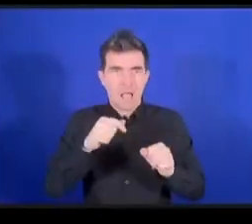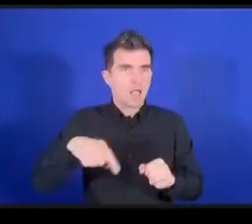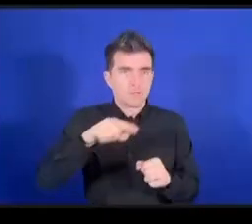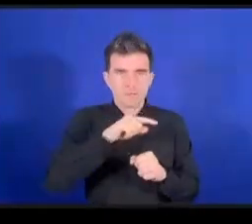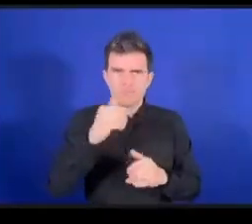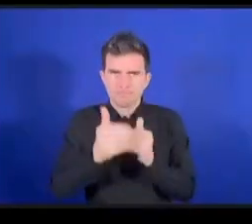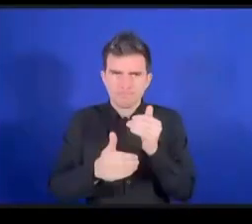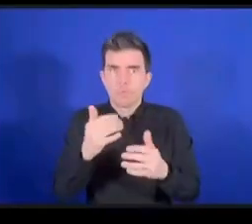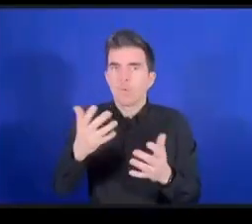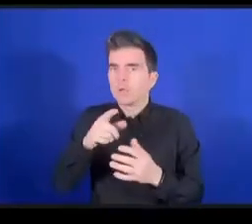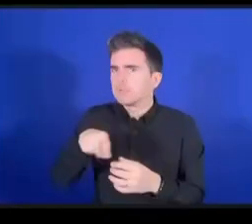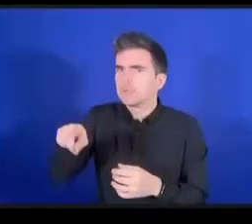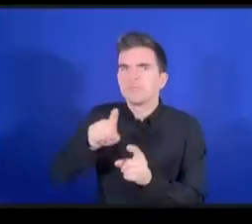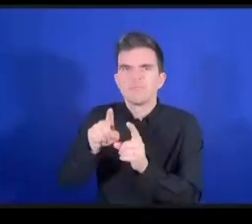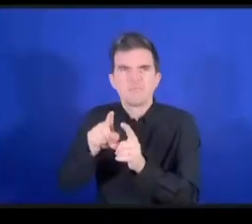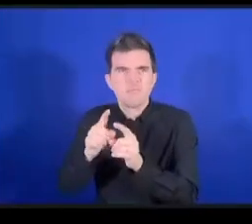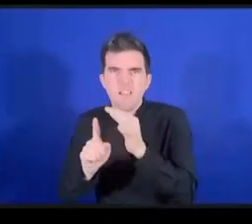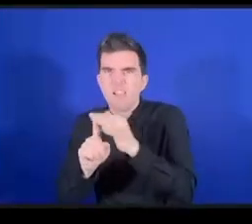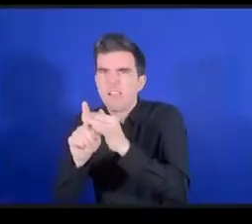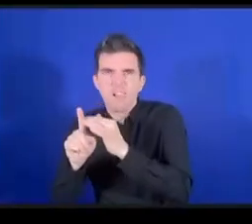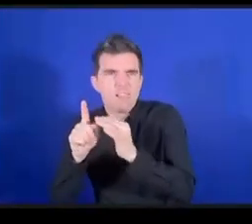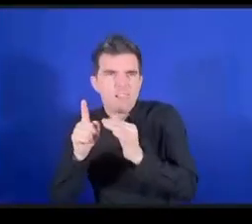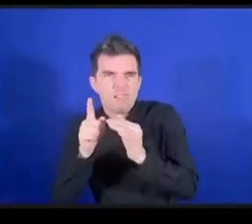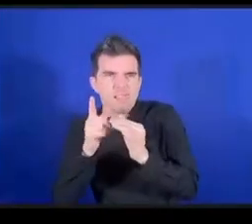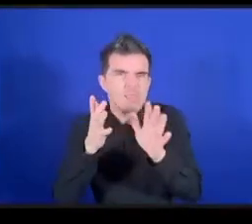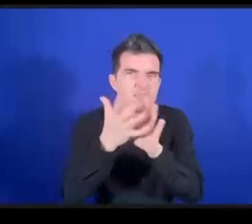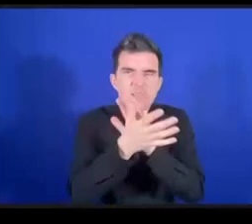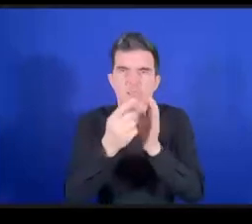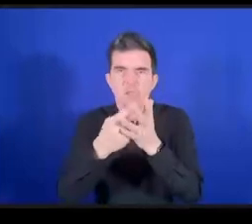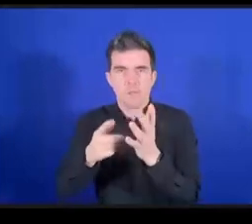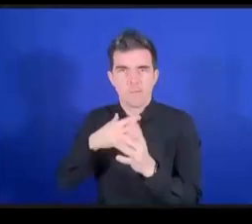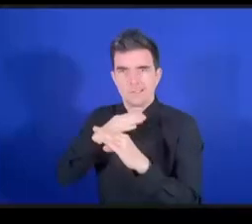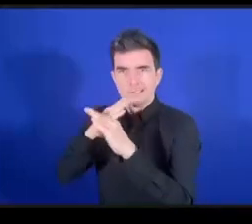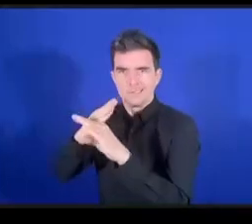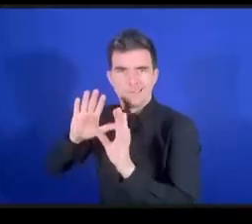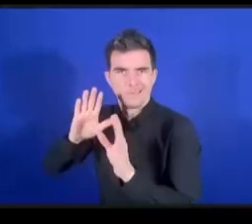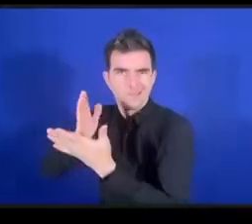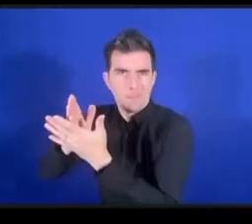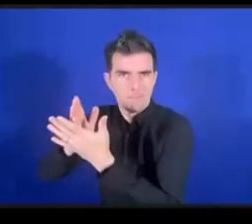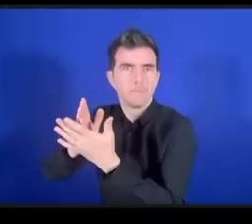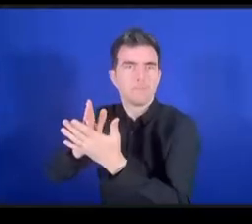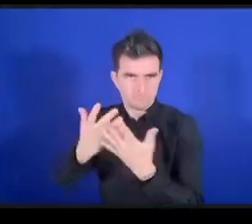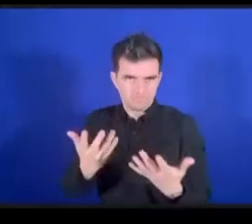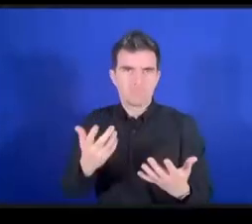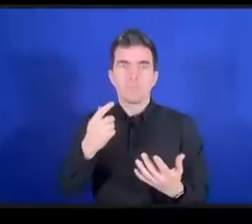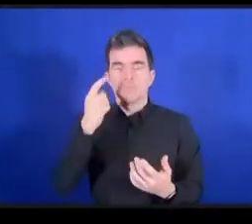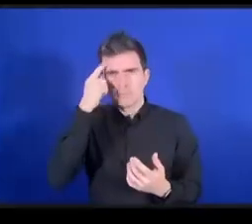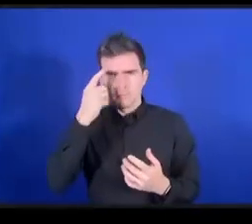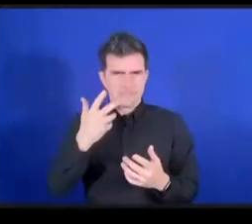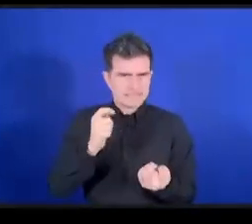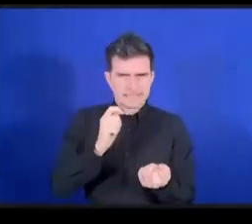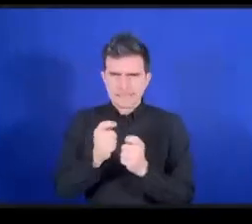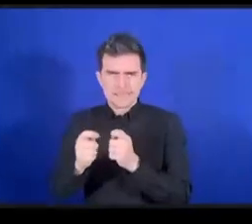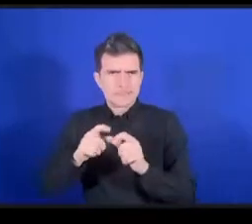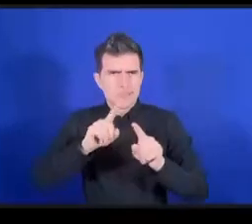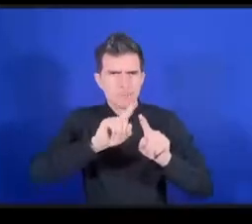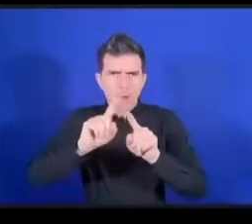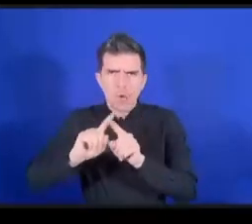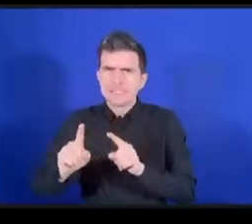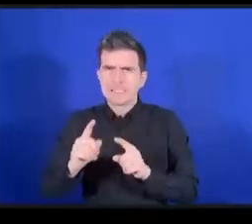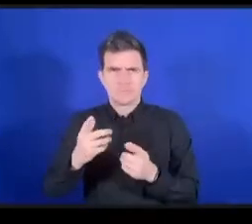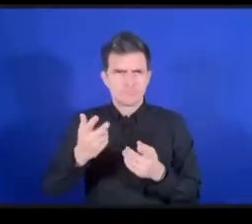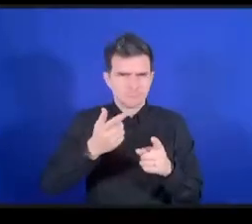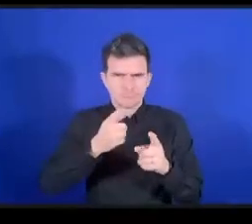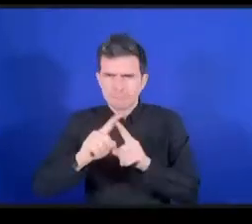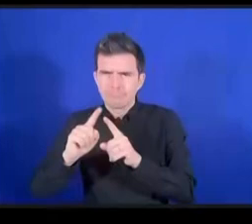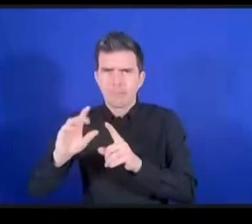different, let's say, national traditions, policies, legal structures, and aware of the fact that if you try to